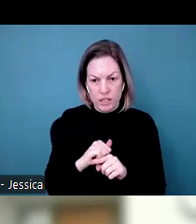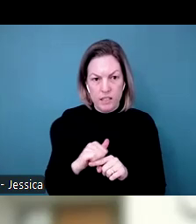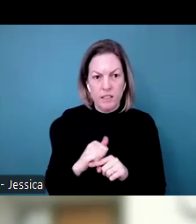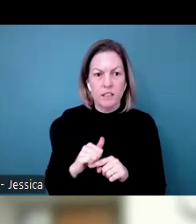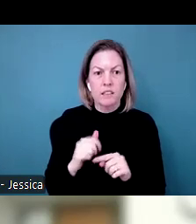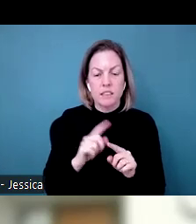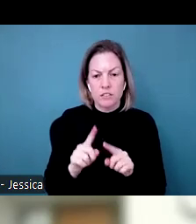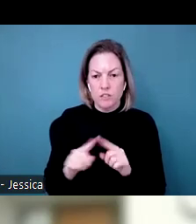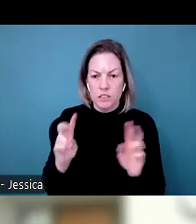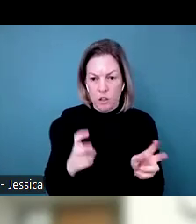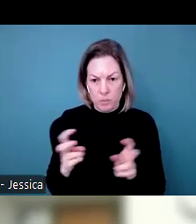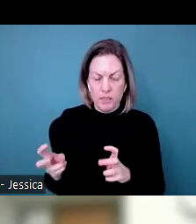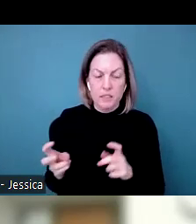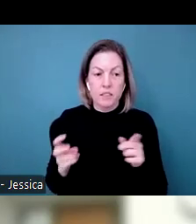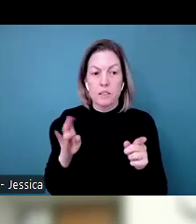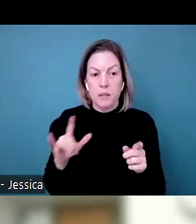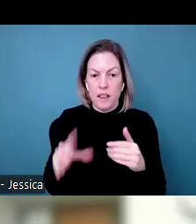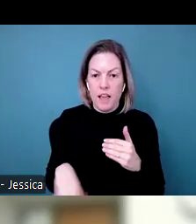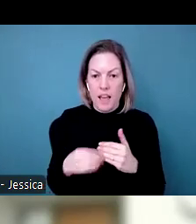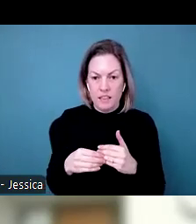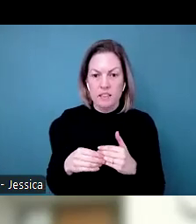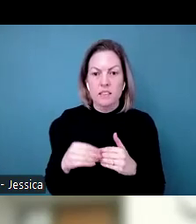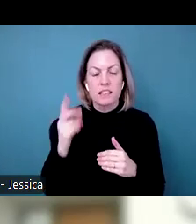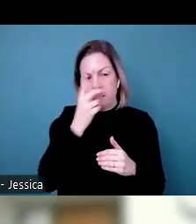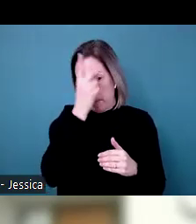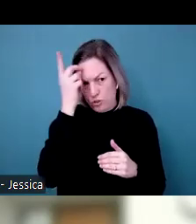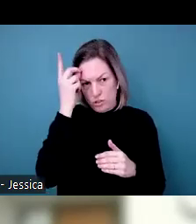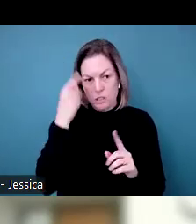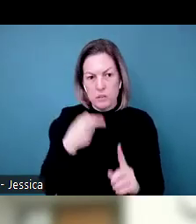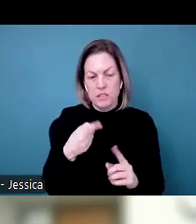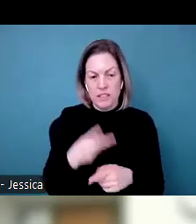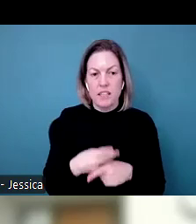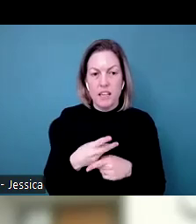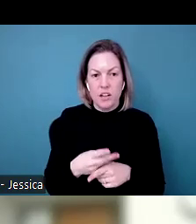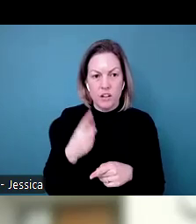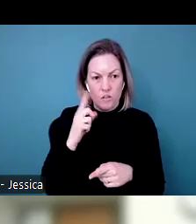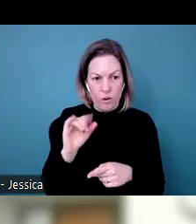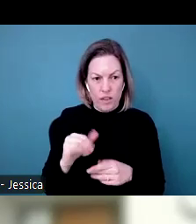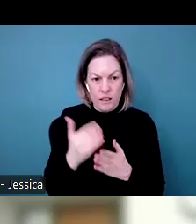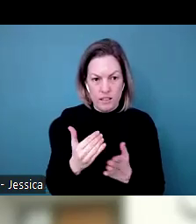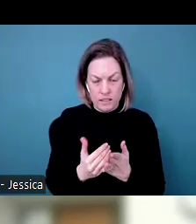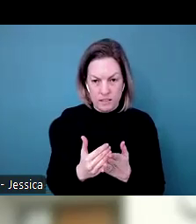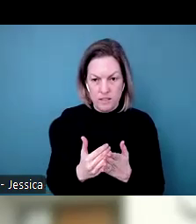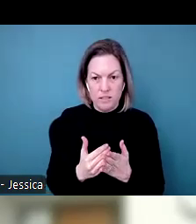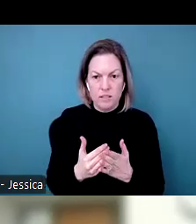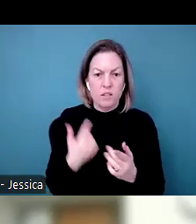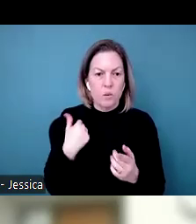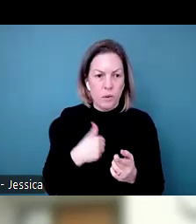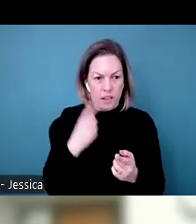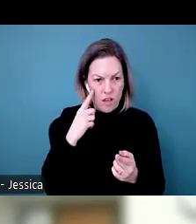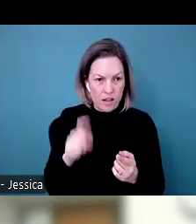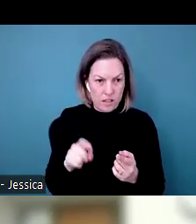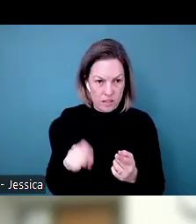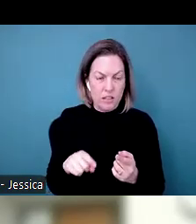different topics. And this bill just adds on dementia specific care to that list. And we thought that this was necessary